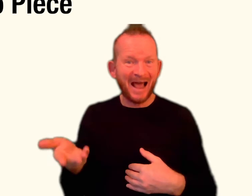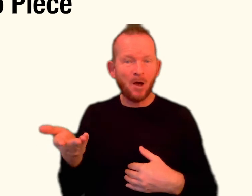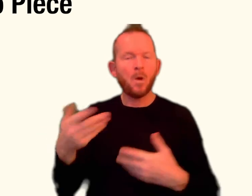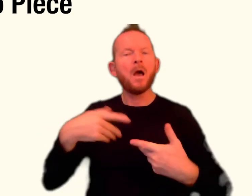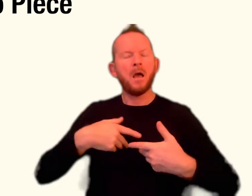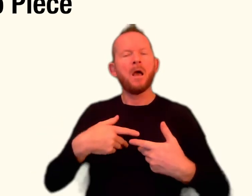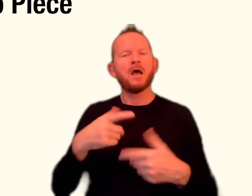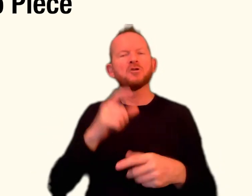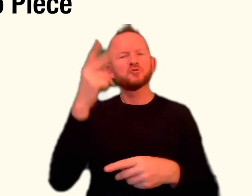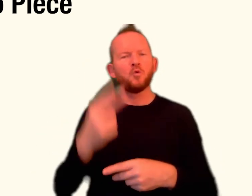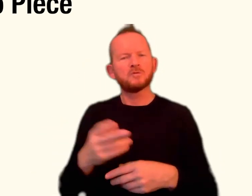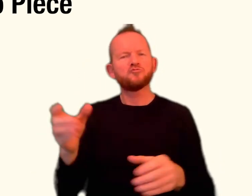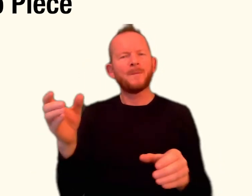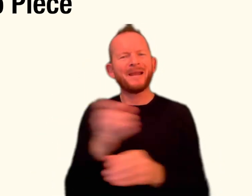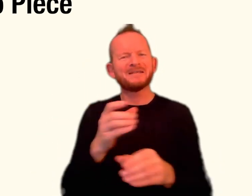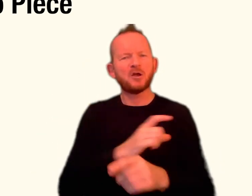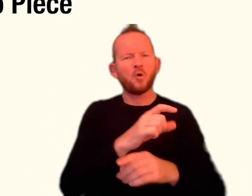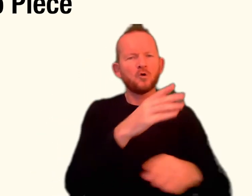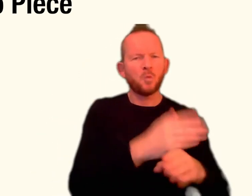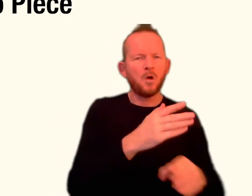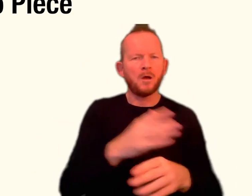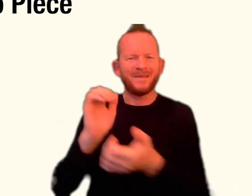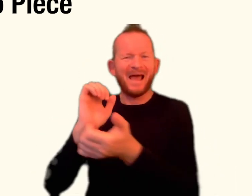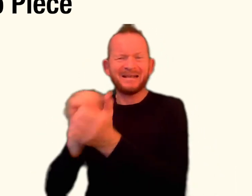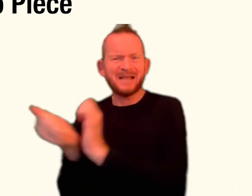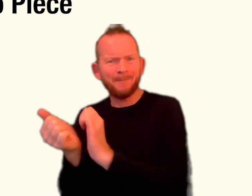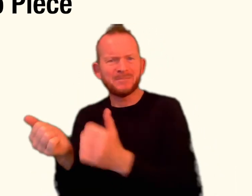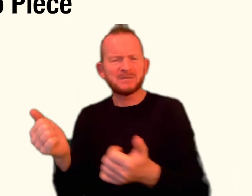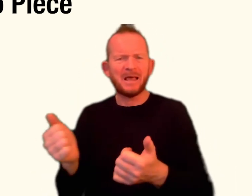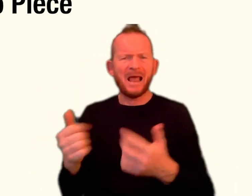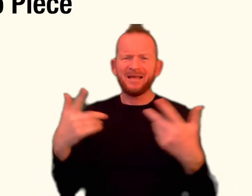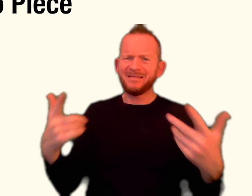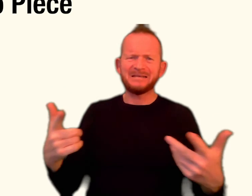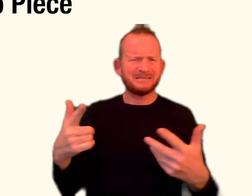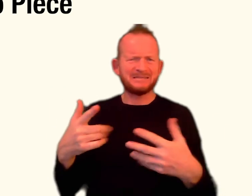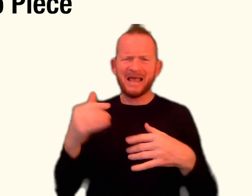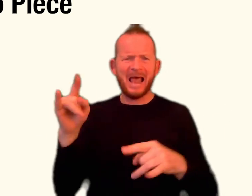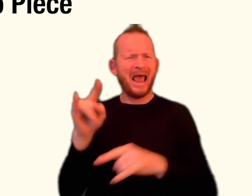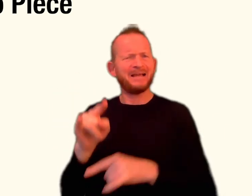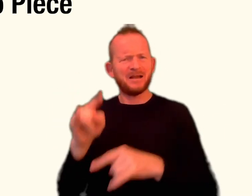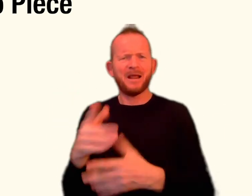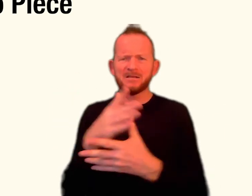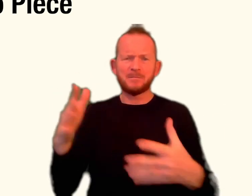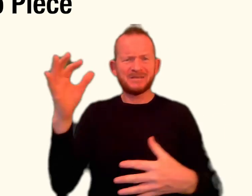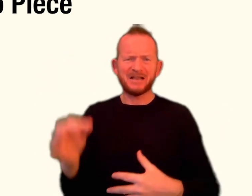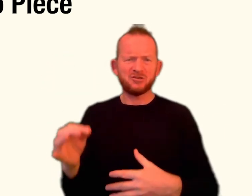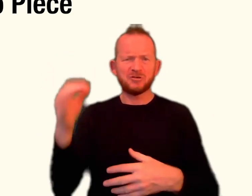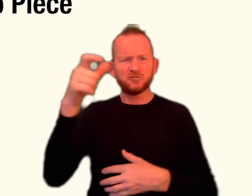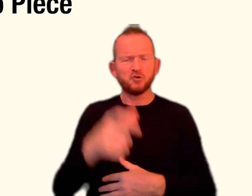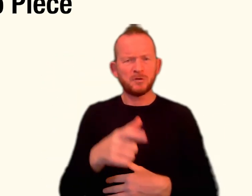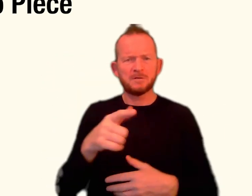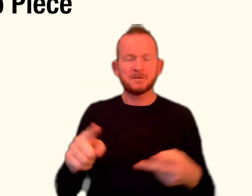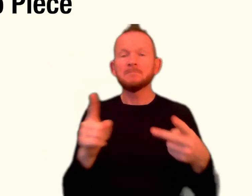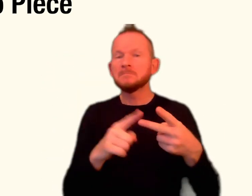with exams, and I really think this alienates a good percentage of students. Number 2, the arts and